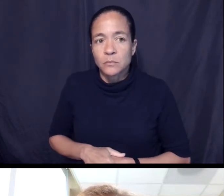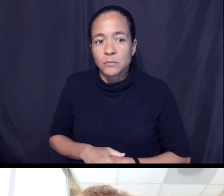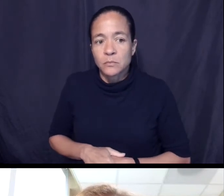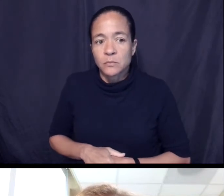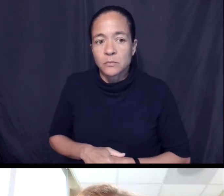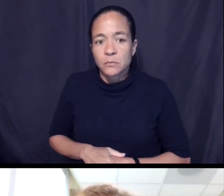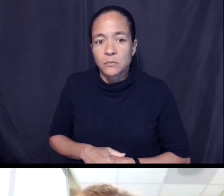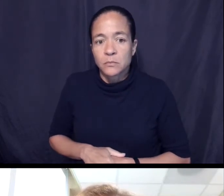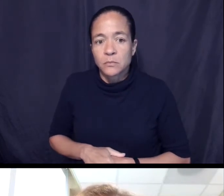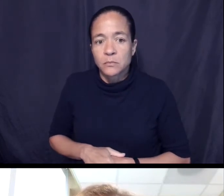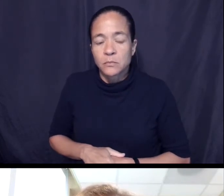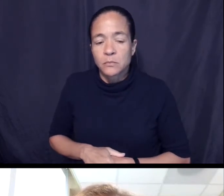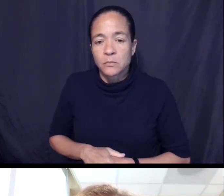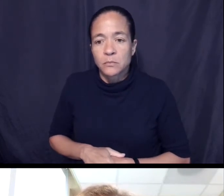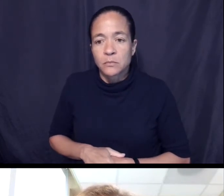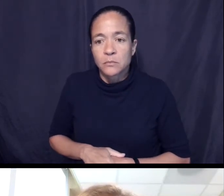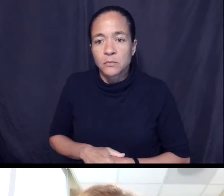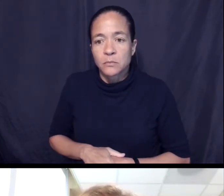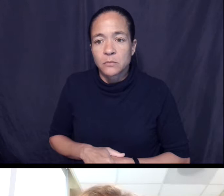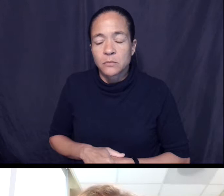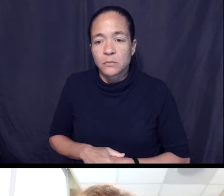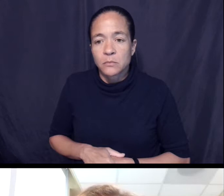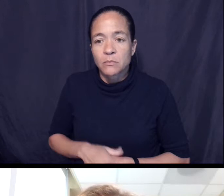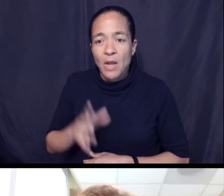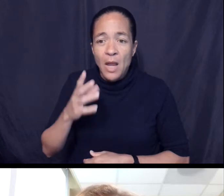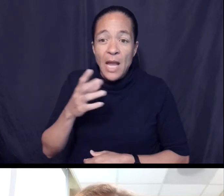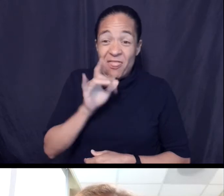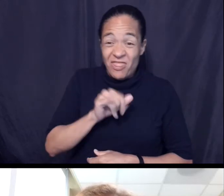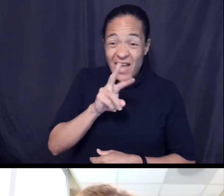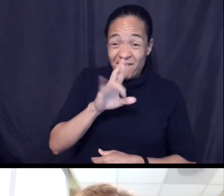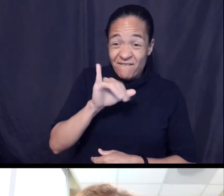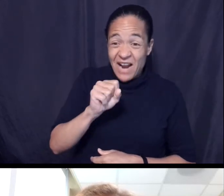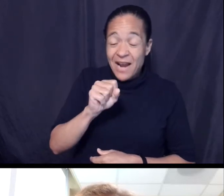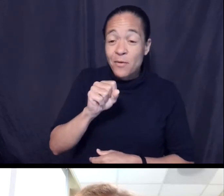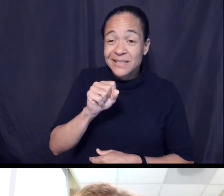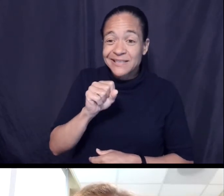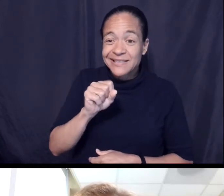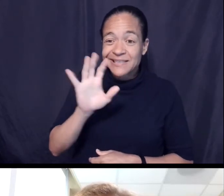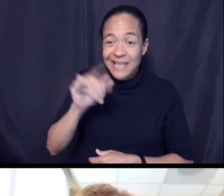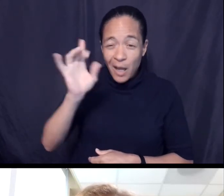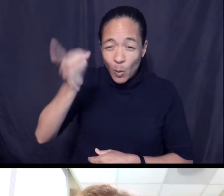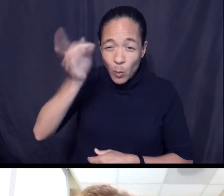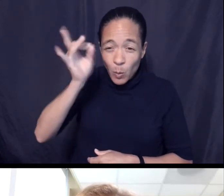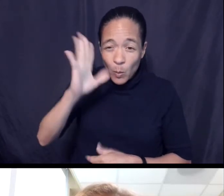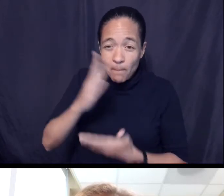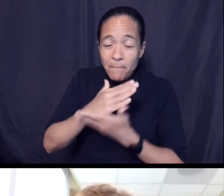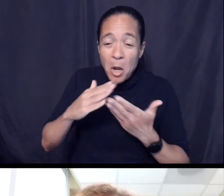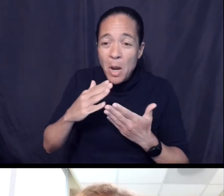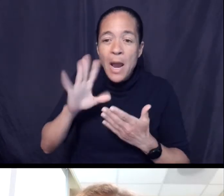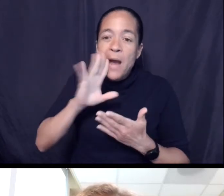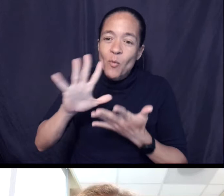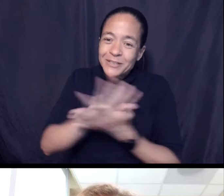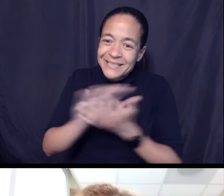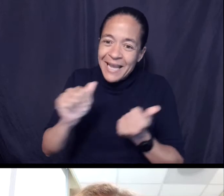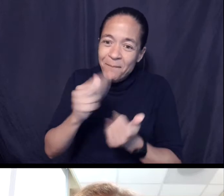the devastating features of this virus, is that it causes damage to both hearing and eyesight,